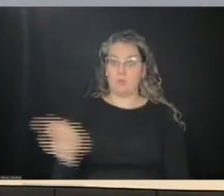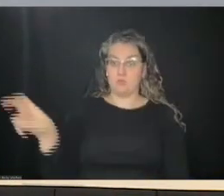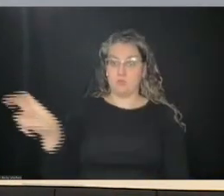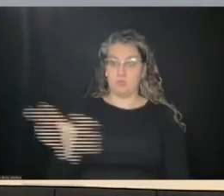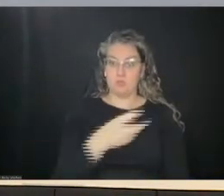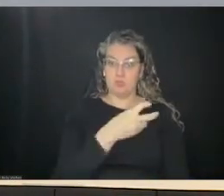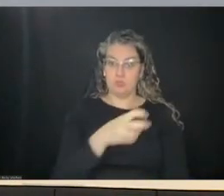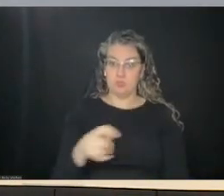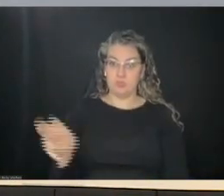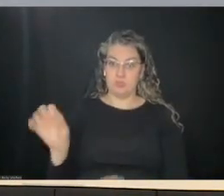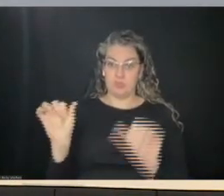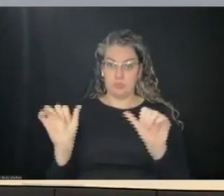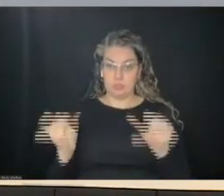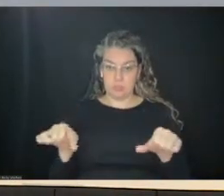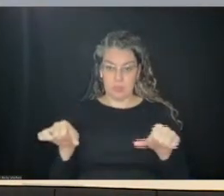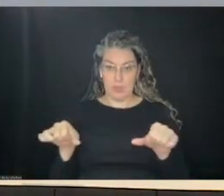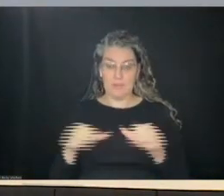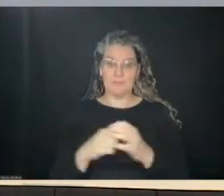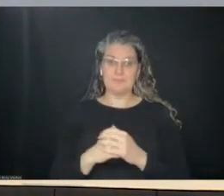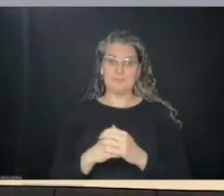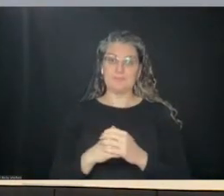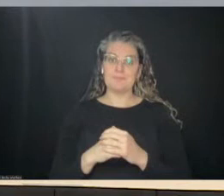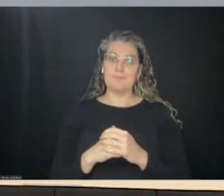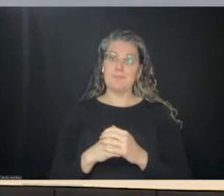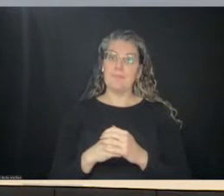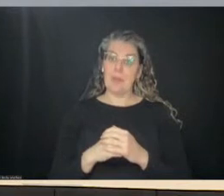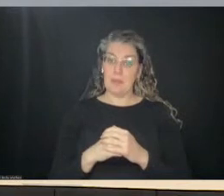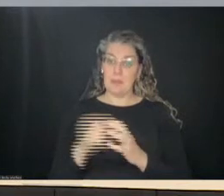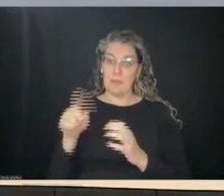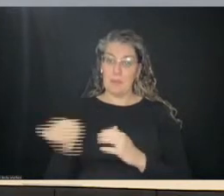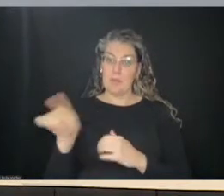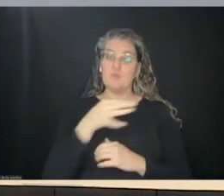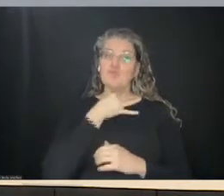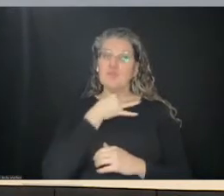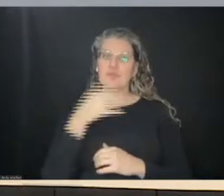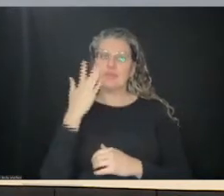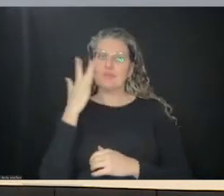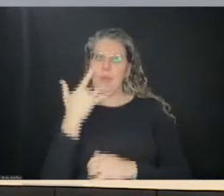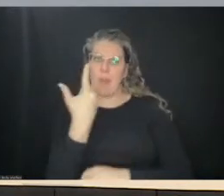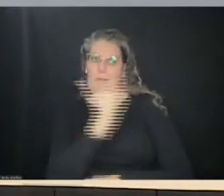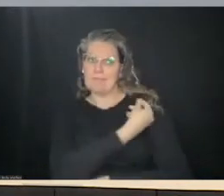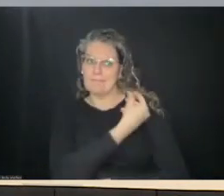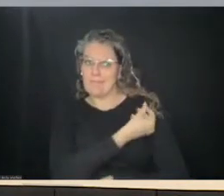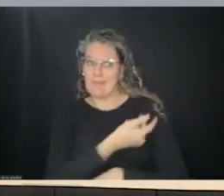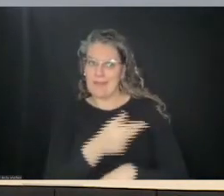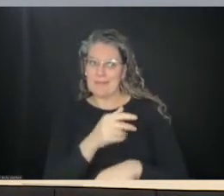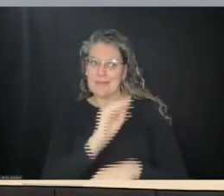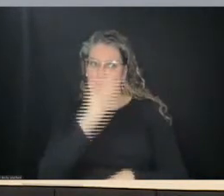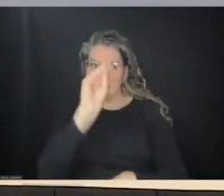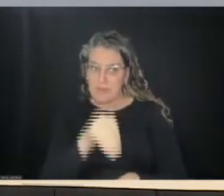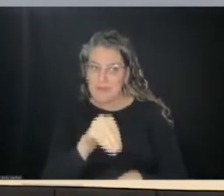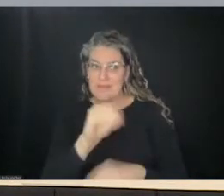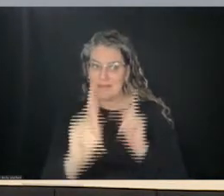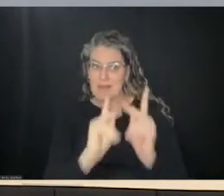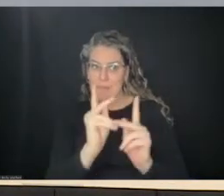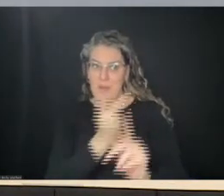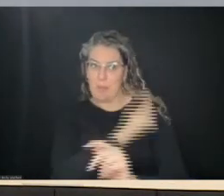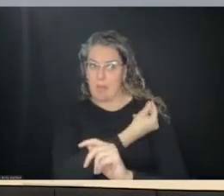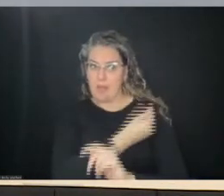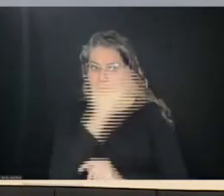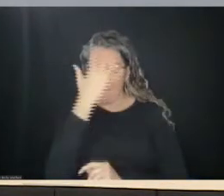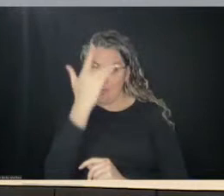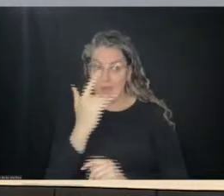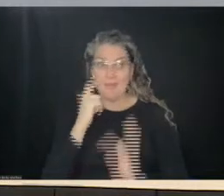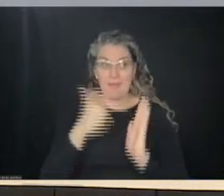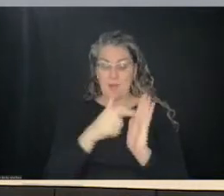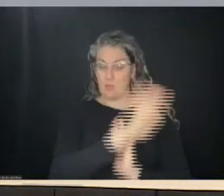why vaccine targets are such an important part of our plan. And I know they're part of really plans right across the country.